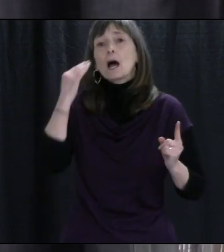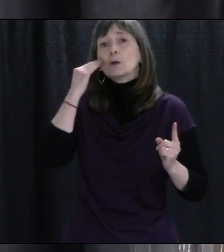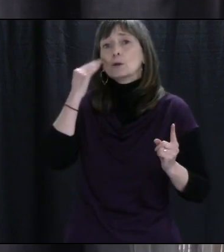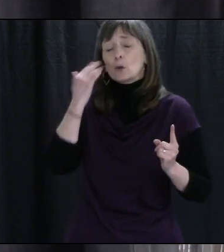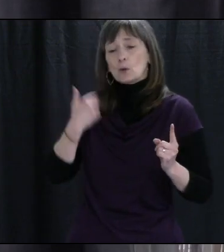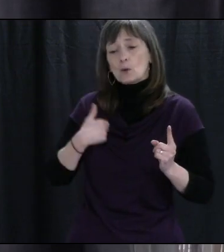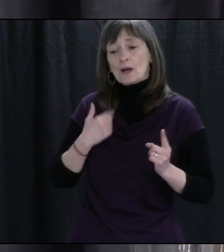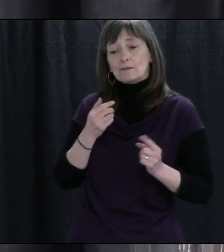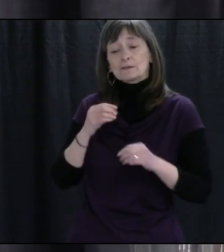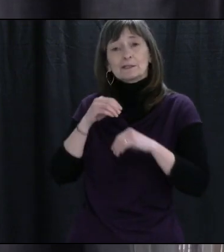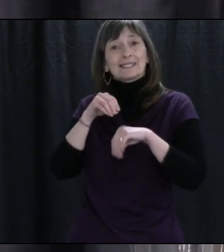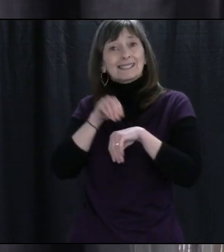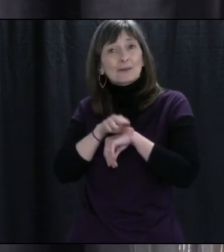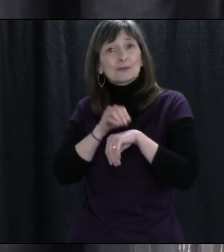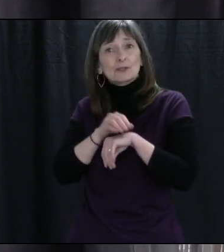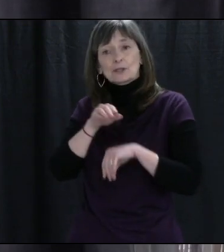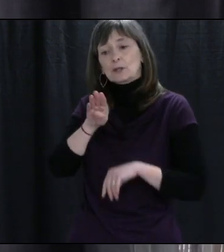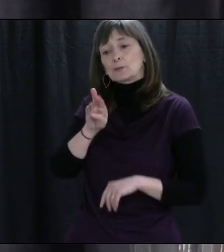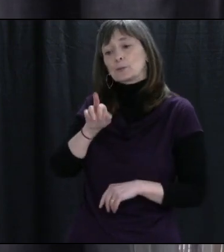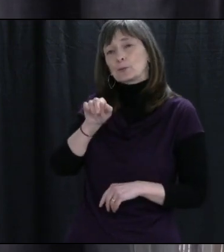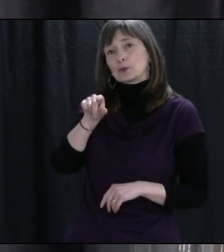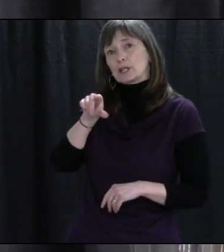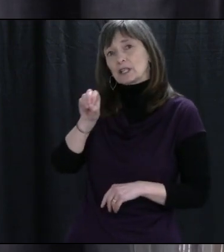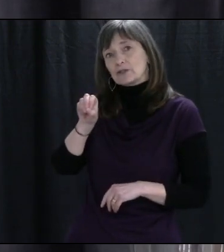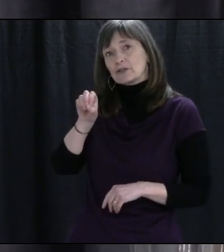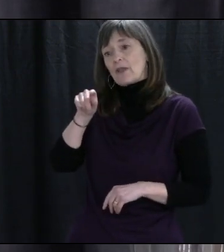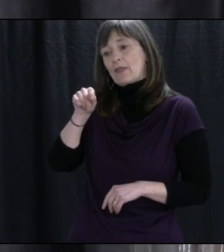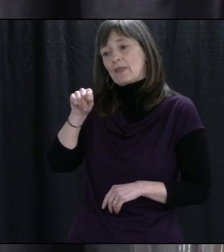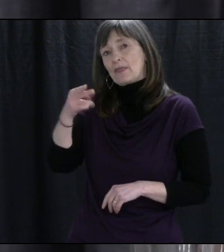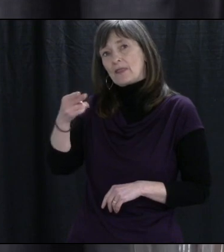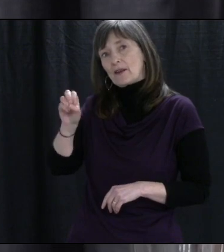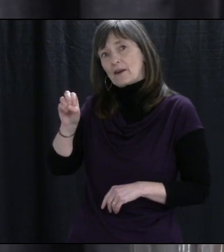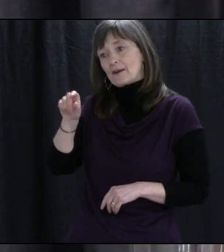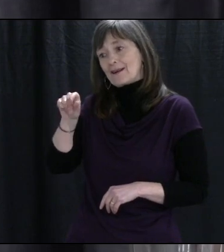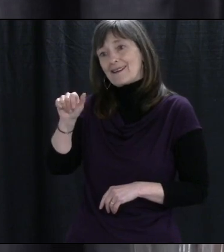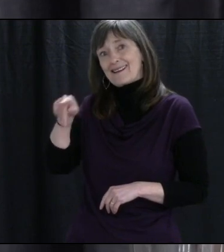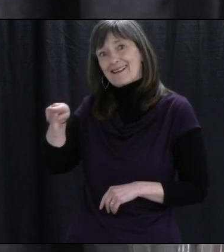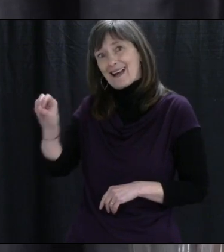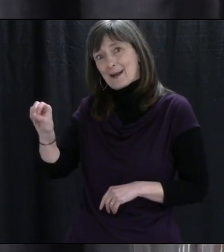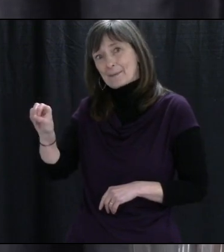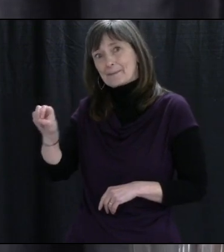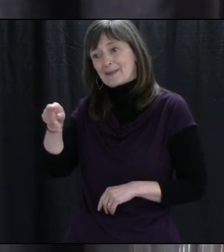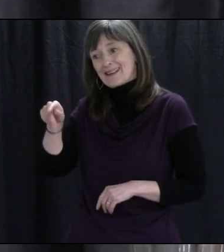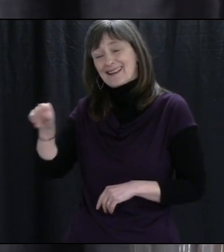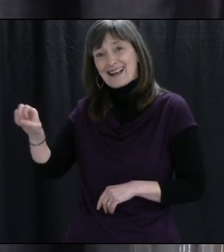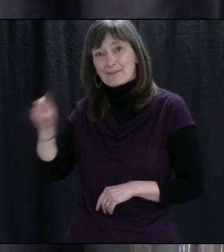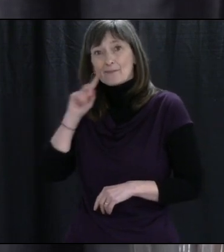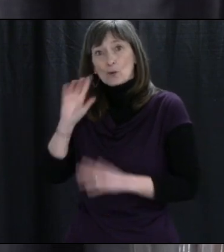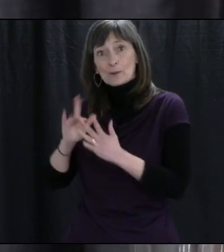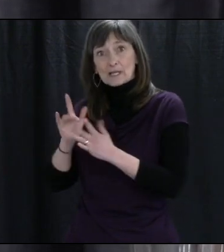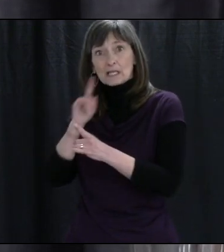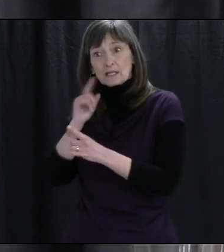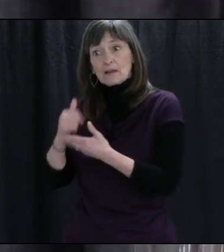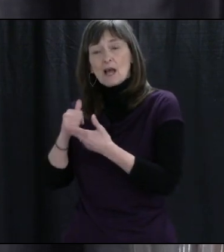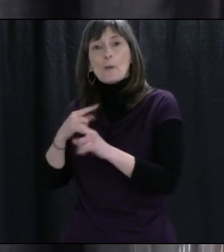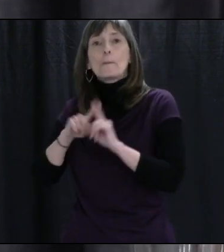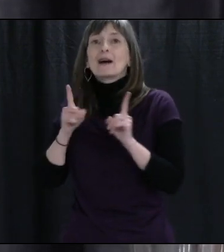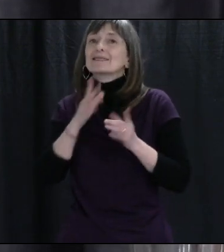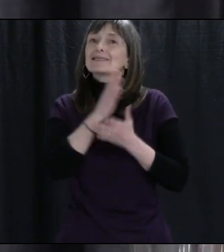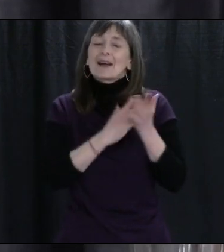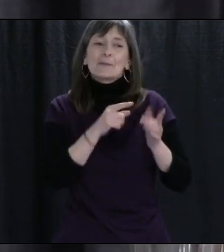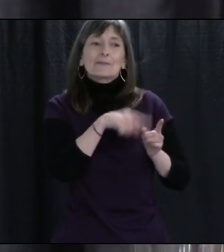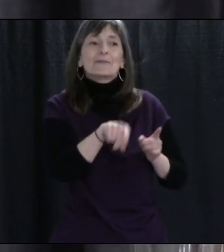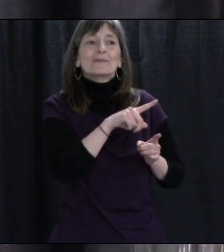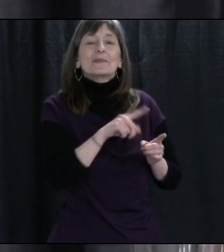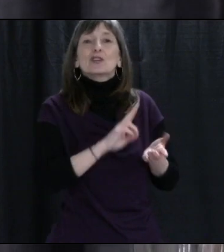for those in the public, but what about frontline workers who are having to see and deal with more than they ever have before?